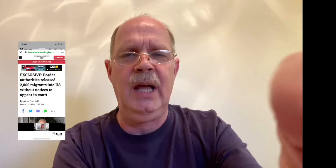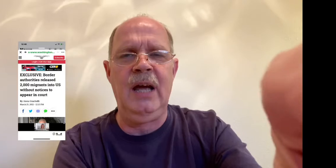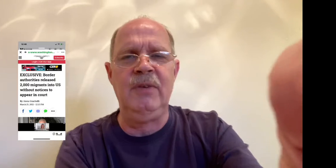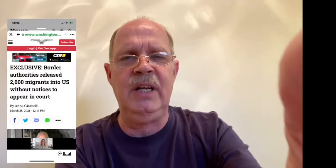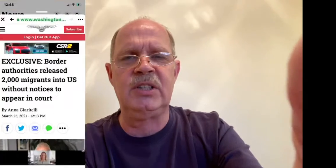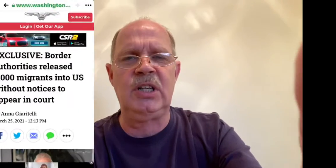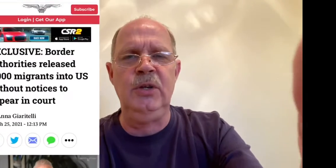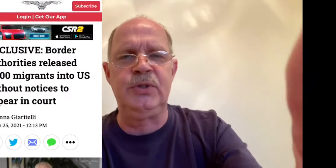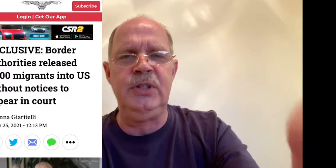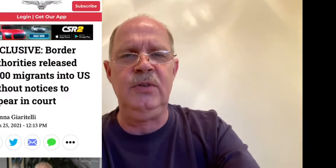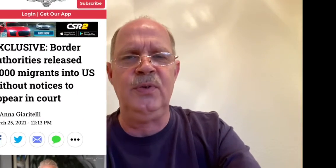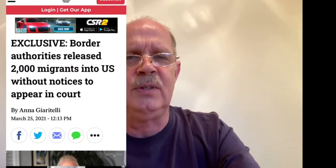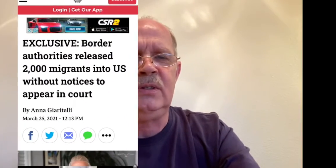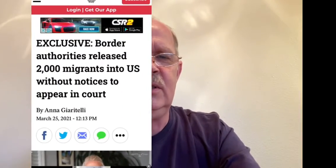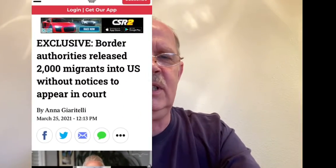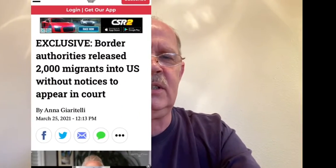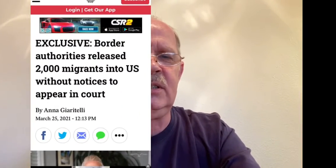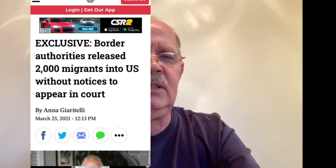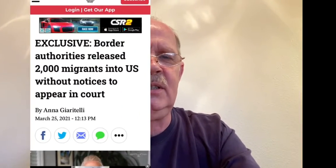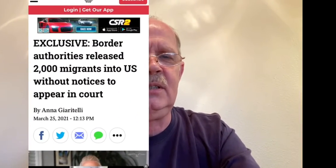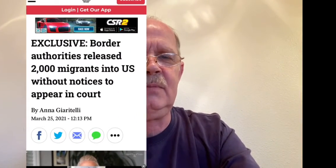We have an exclusive.